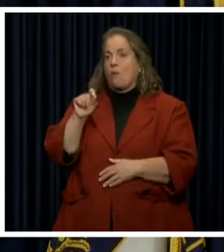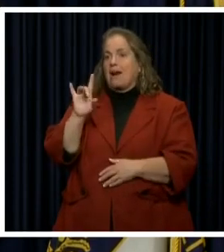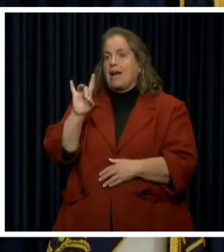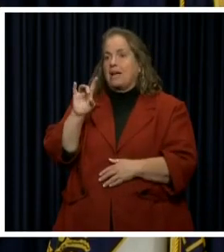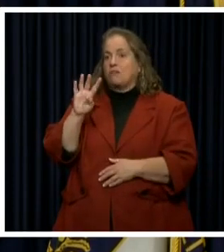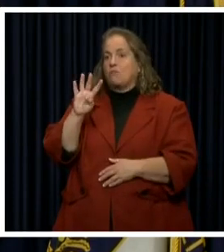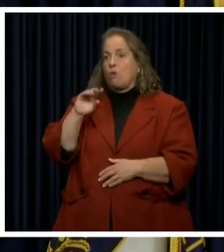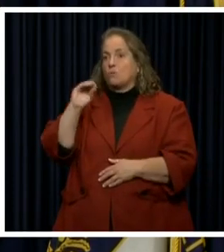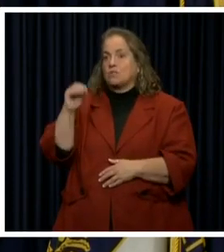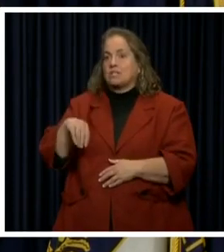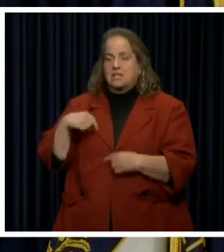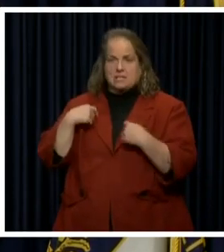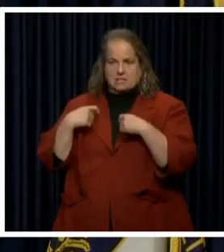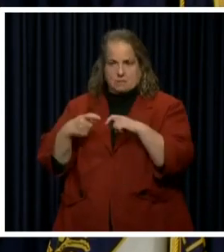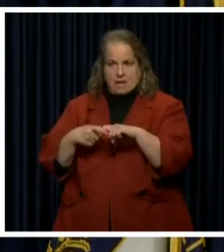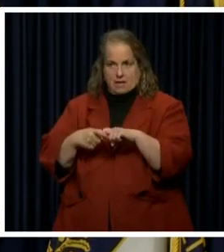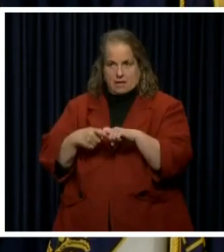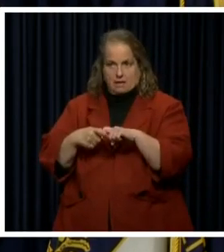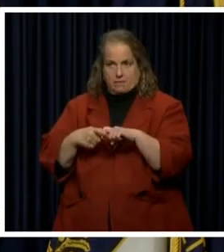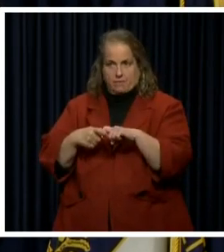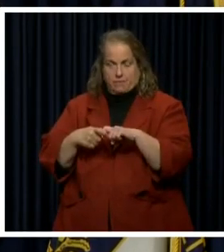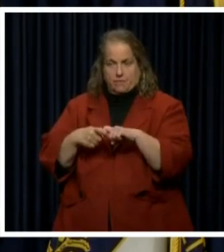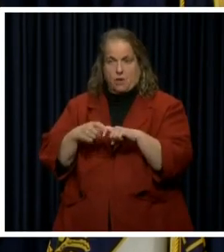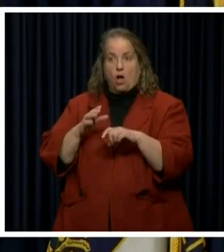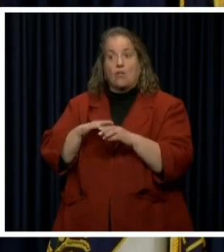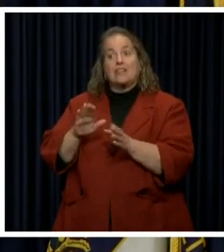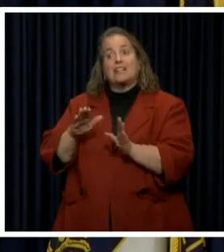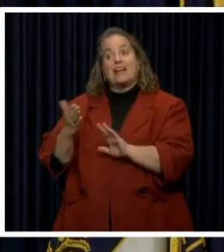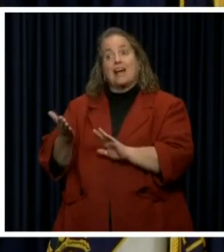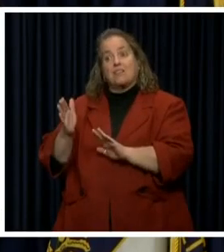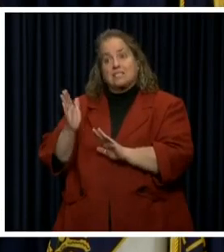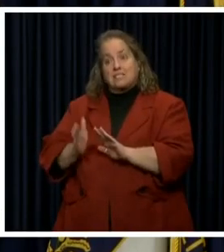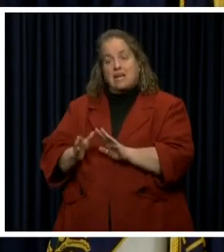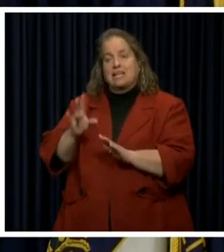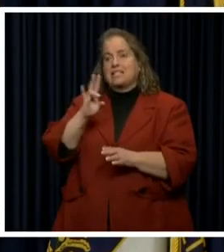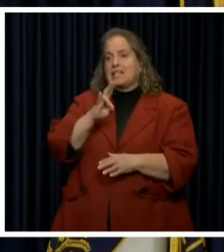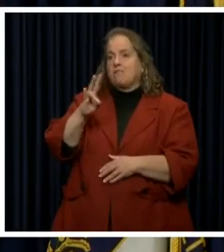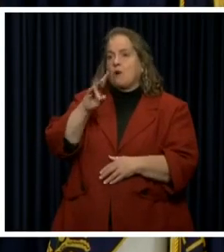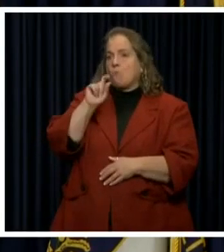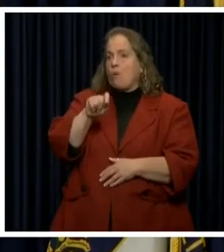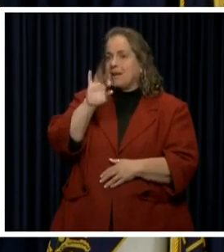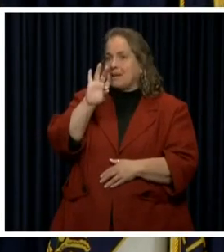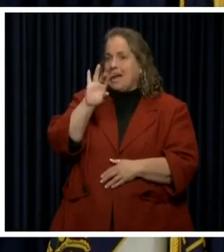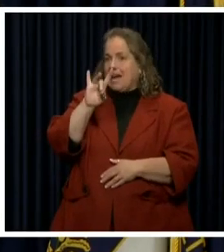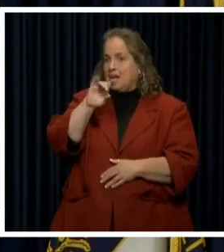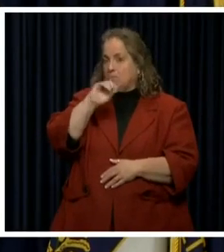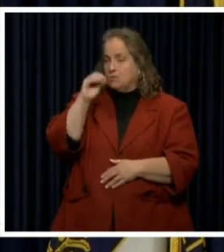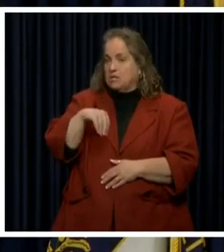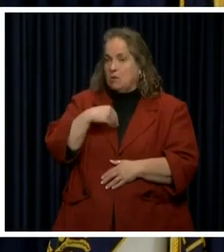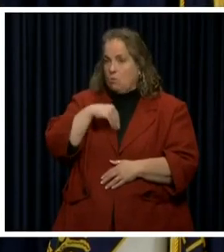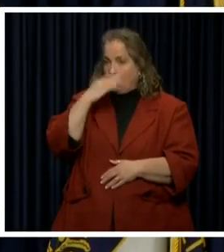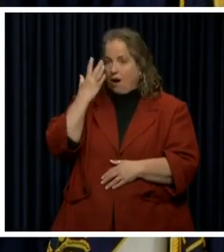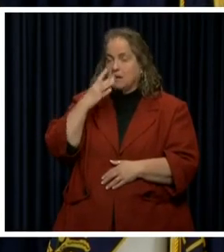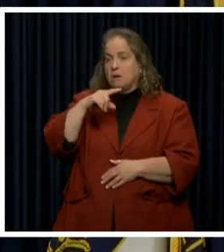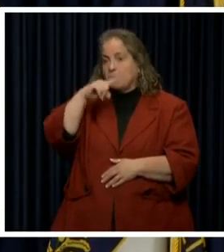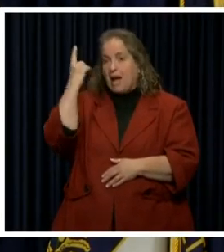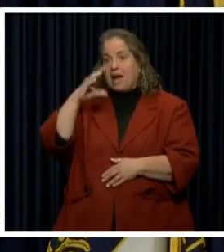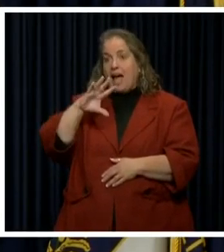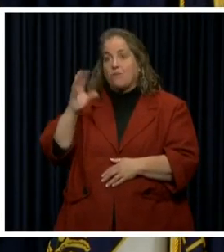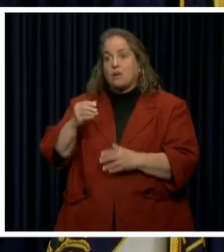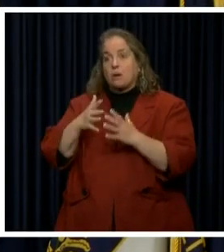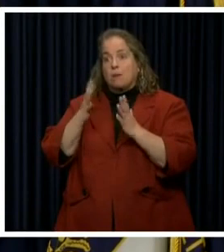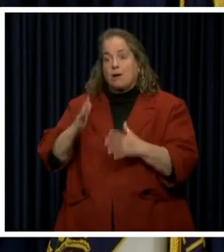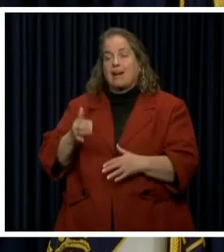12.84% Hispanic. On the death side, 77.98% white, black or African